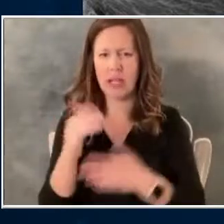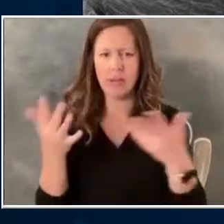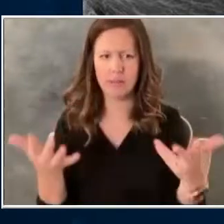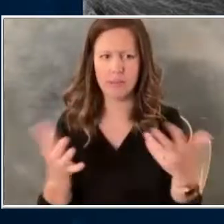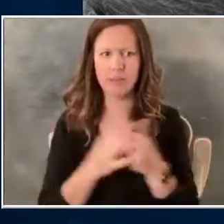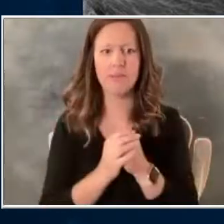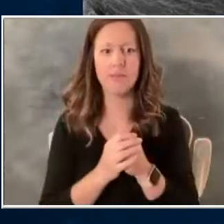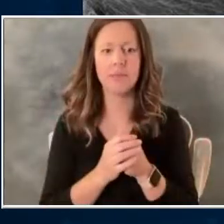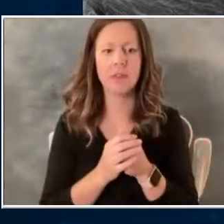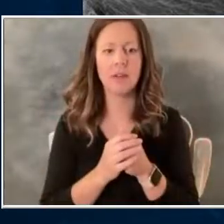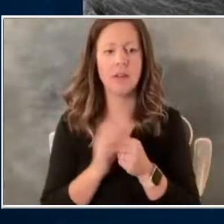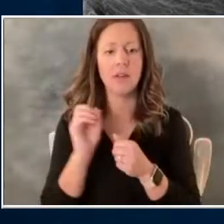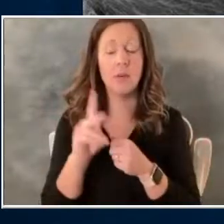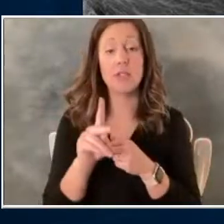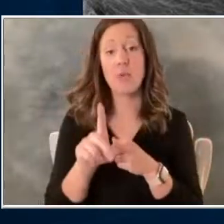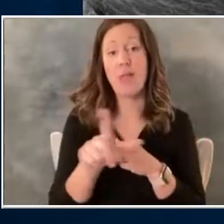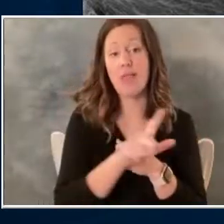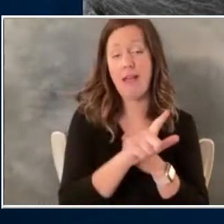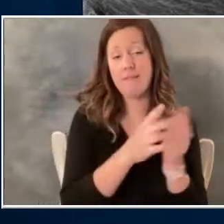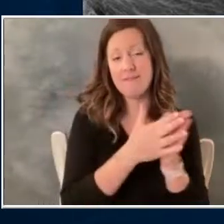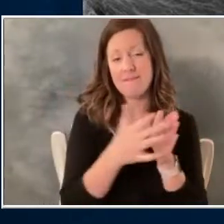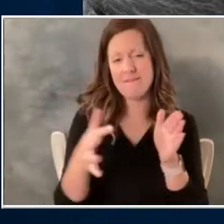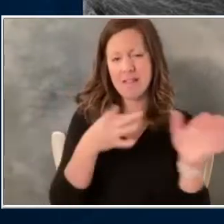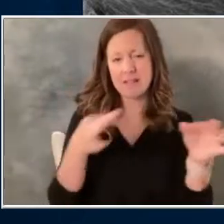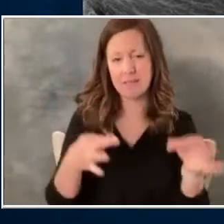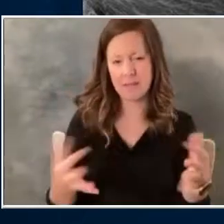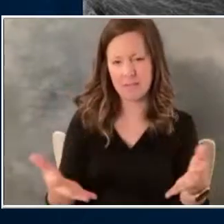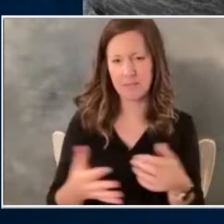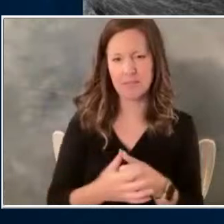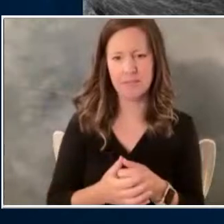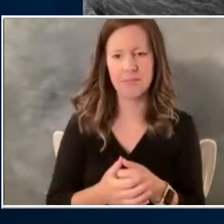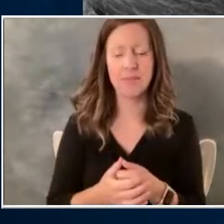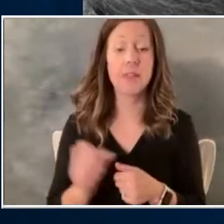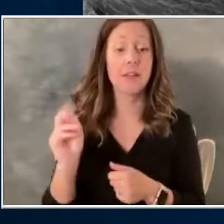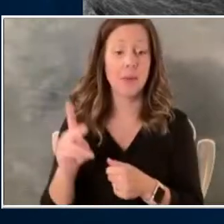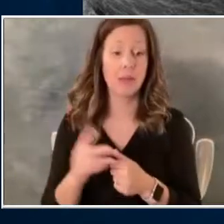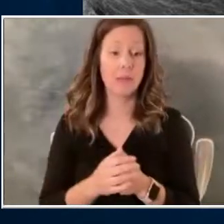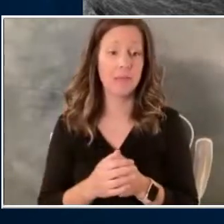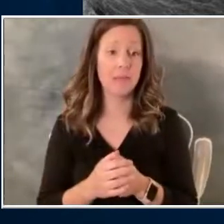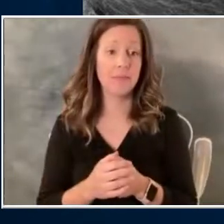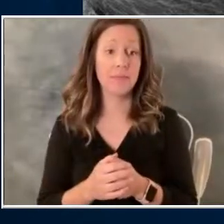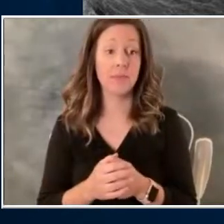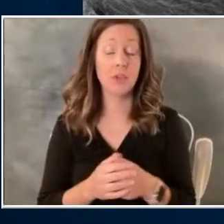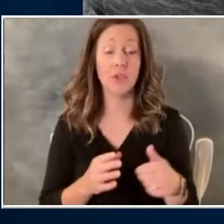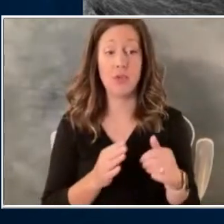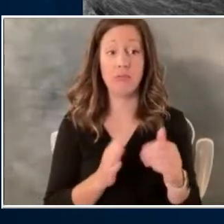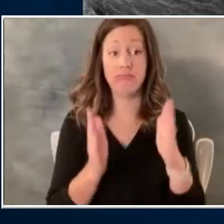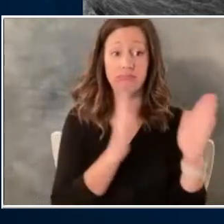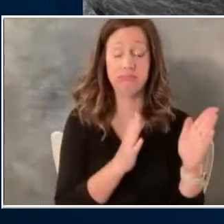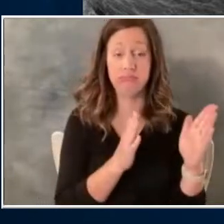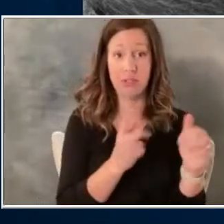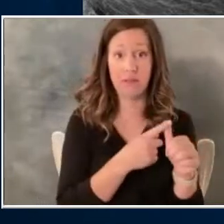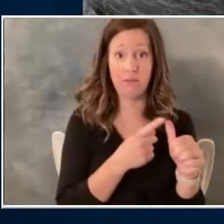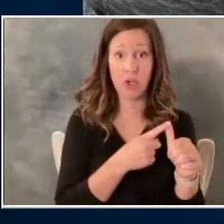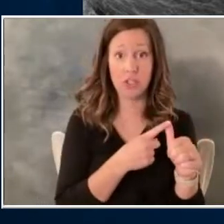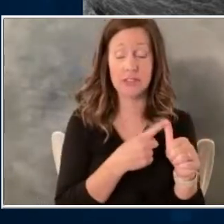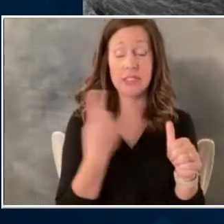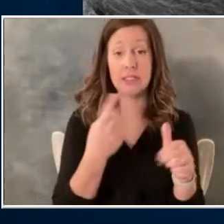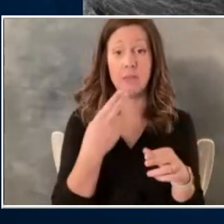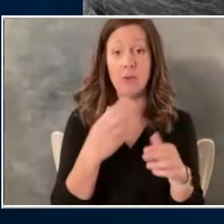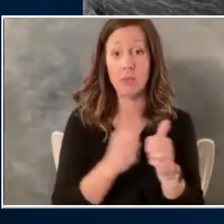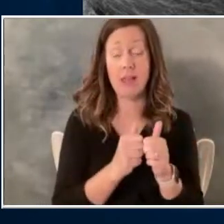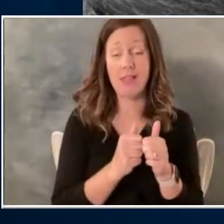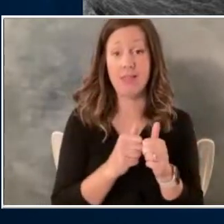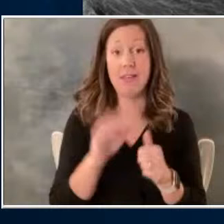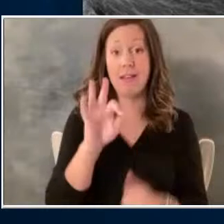from the left to the right on what we're seeing. Okay, so the first image is someone with the so-called fatty breasts